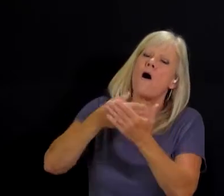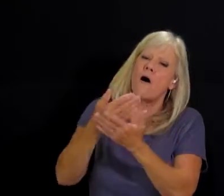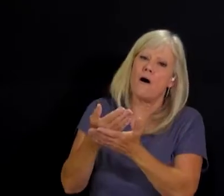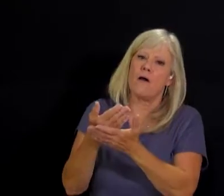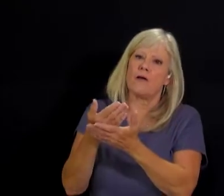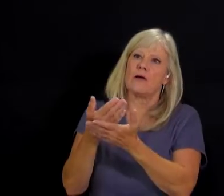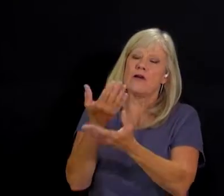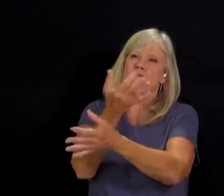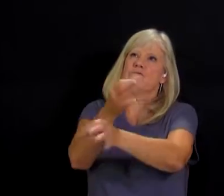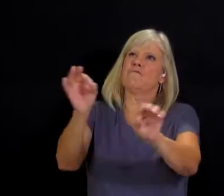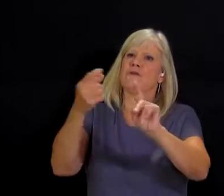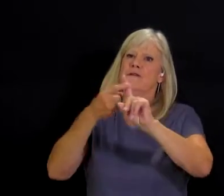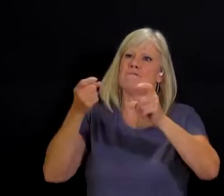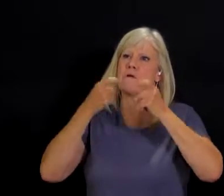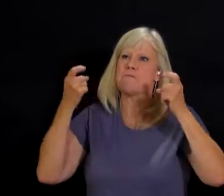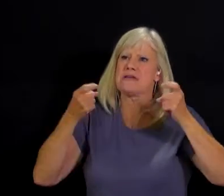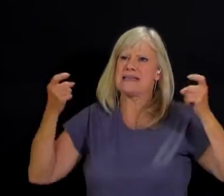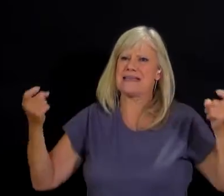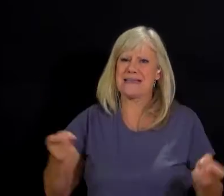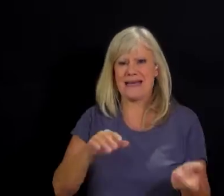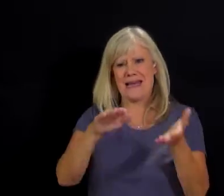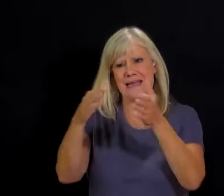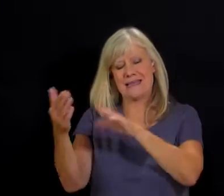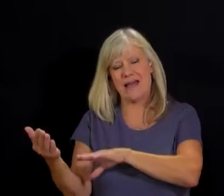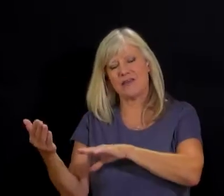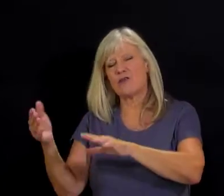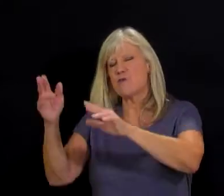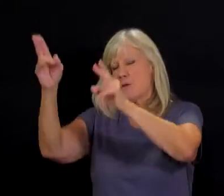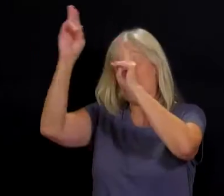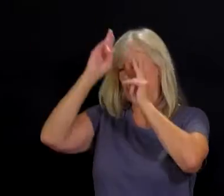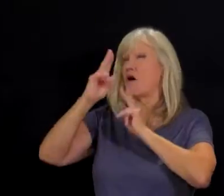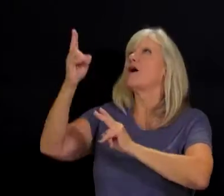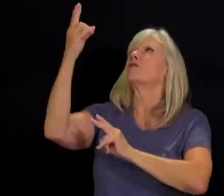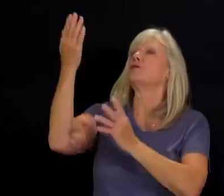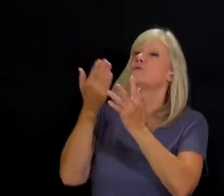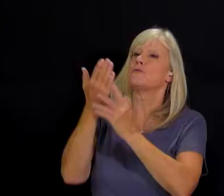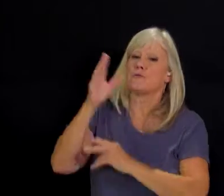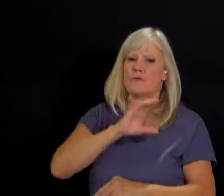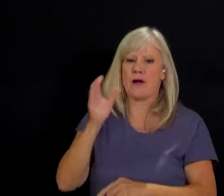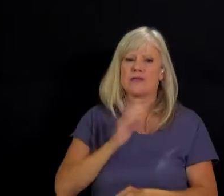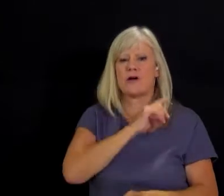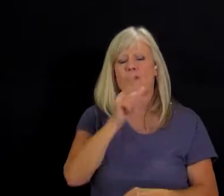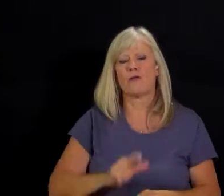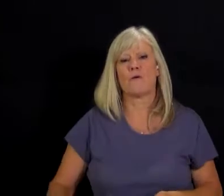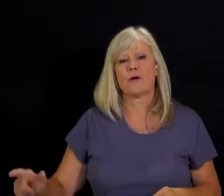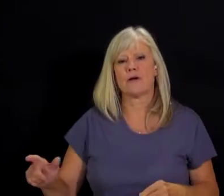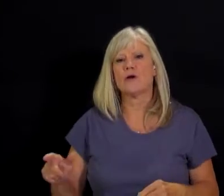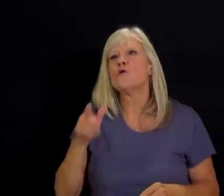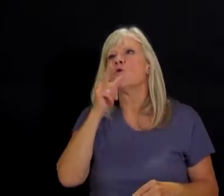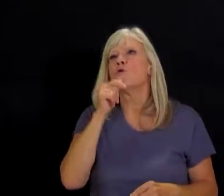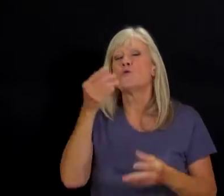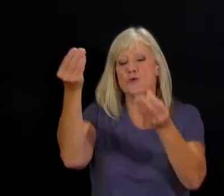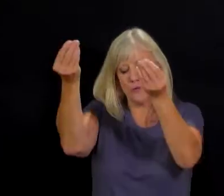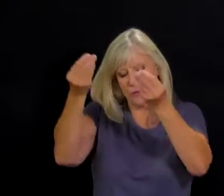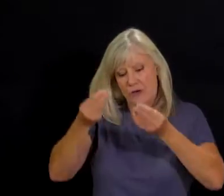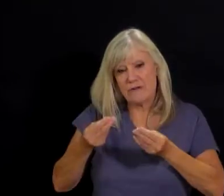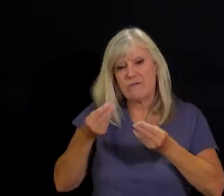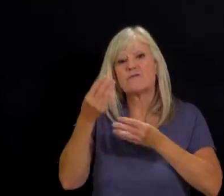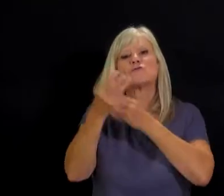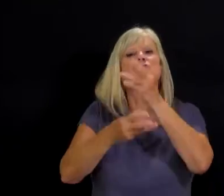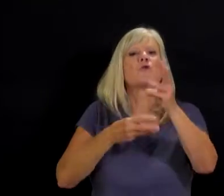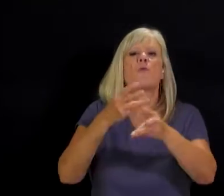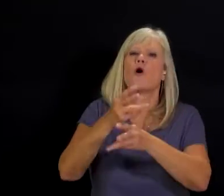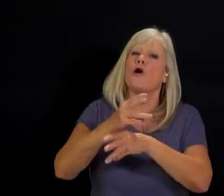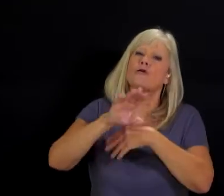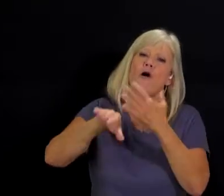from the corruption of sin and death, may we glorify you through Christ our Lord, through whom you bestow on the world